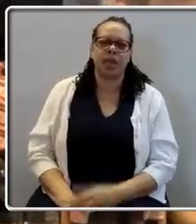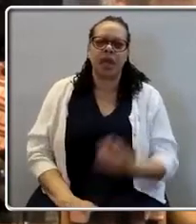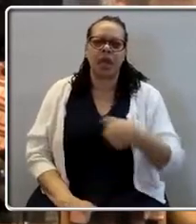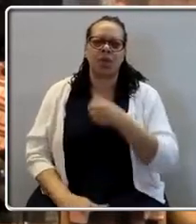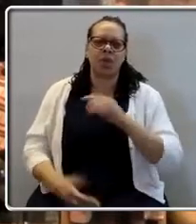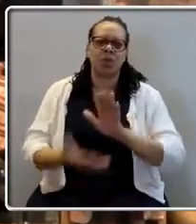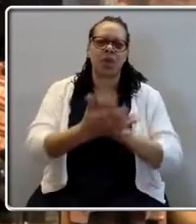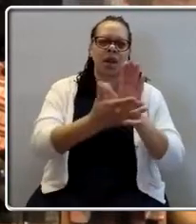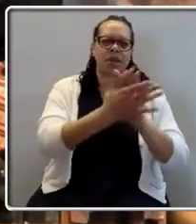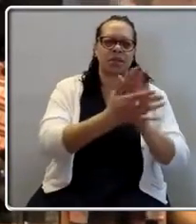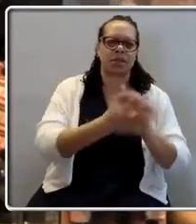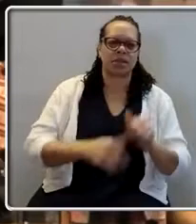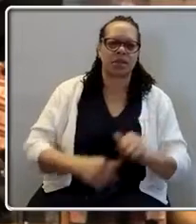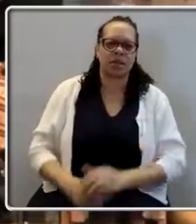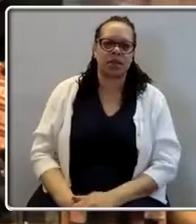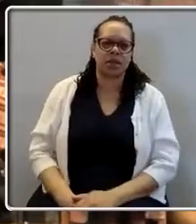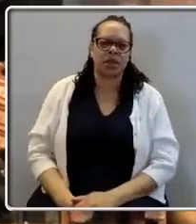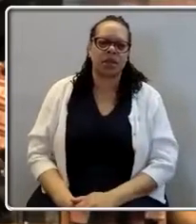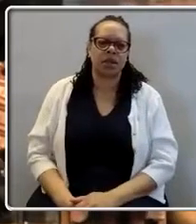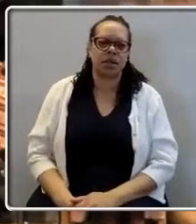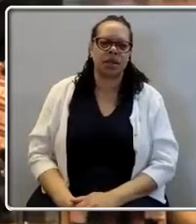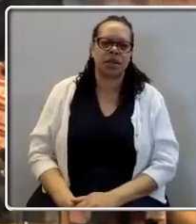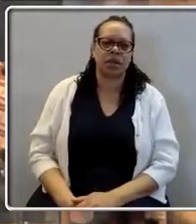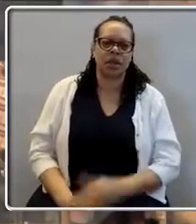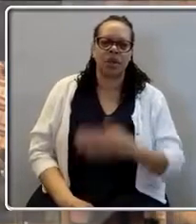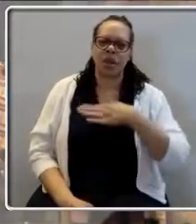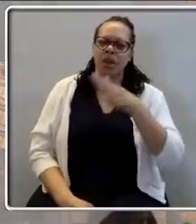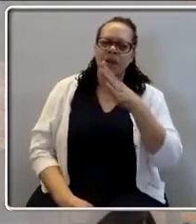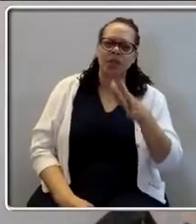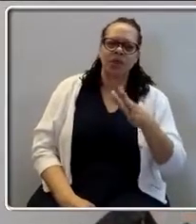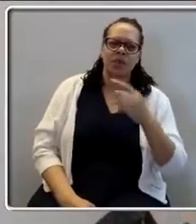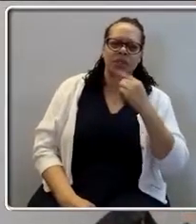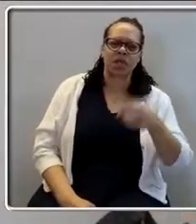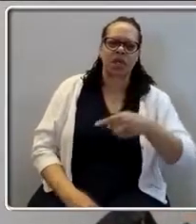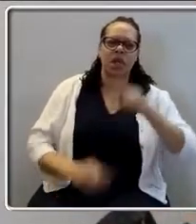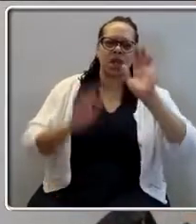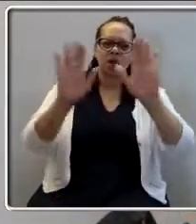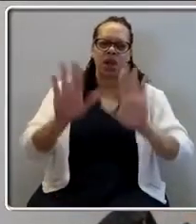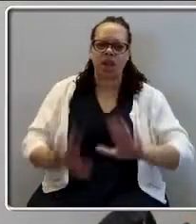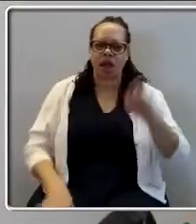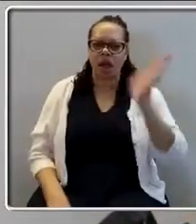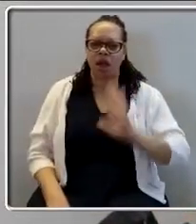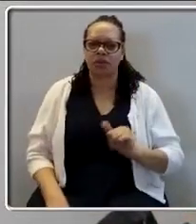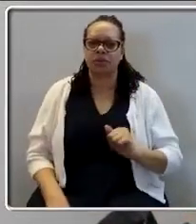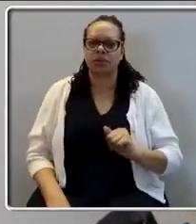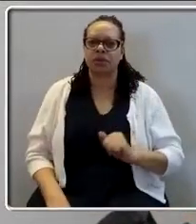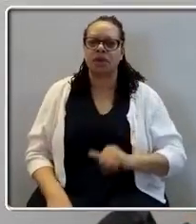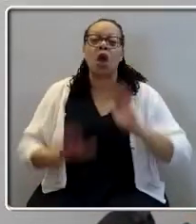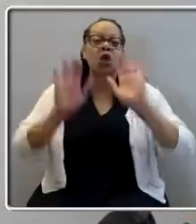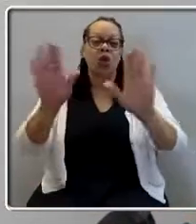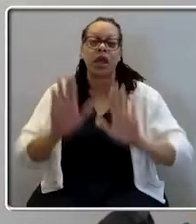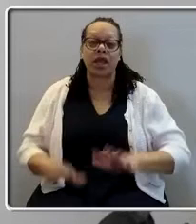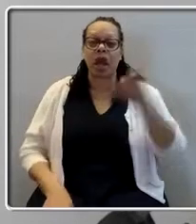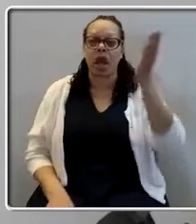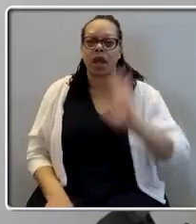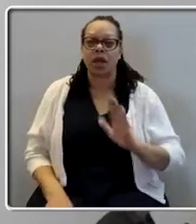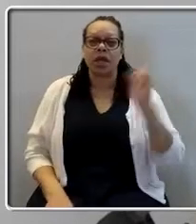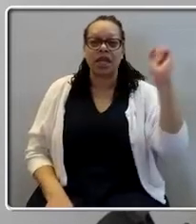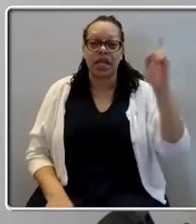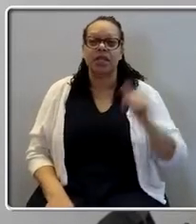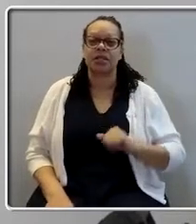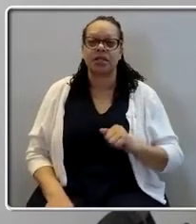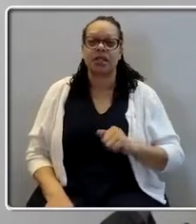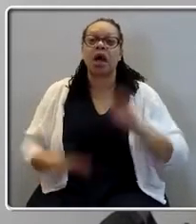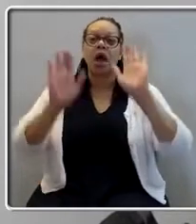One of the old mothers would grab it, and she'd say, great God, great God, great God. He's been great